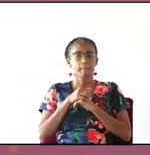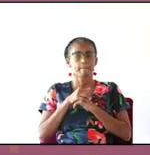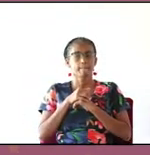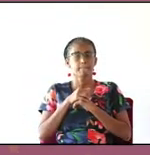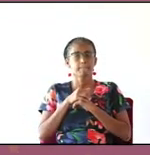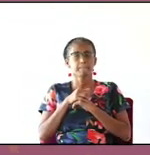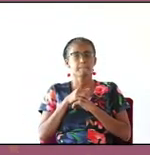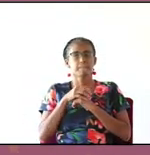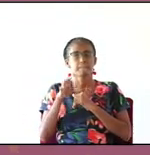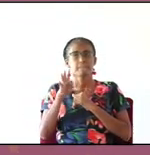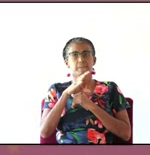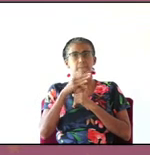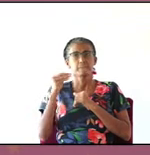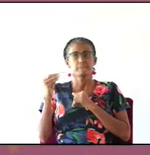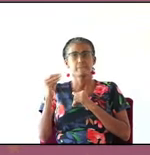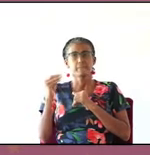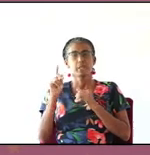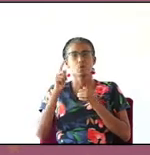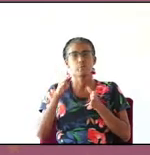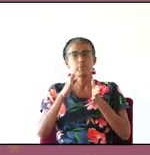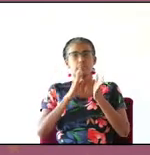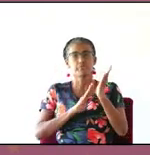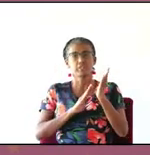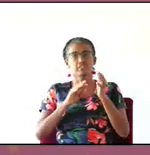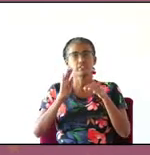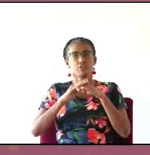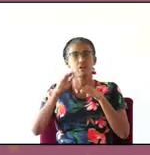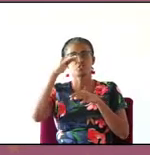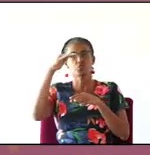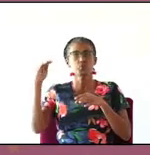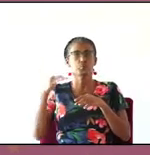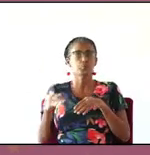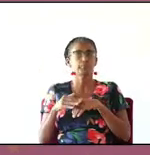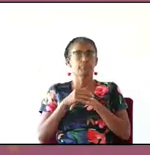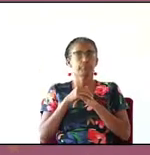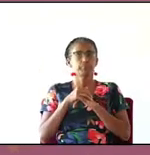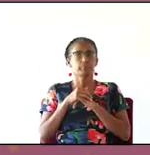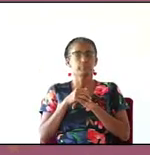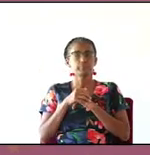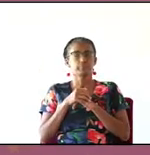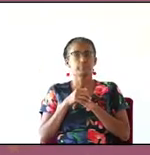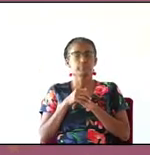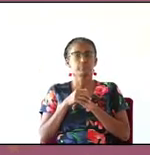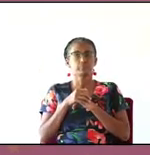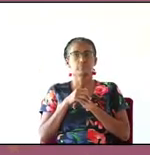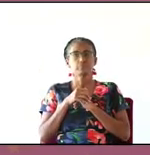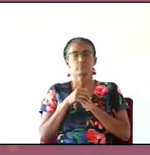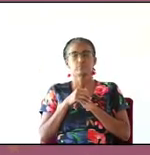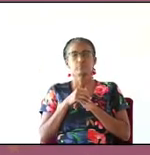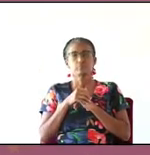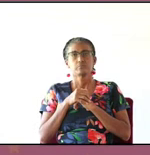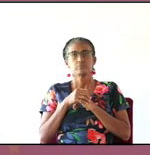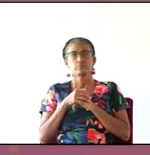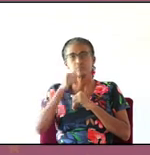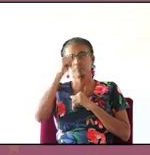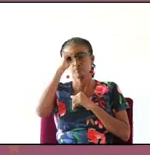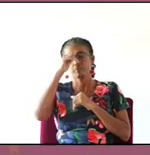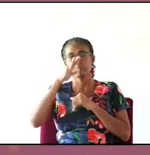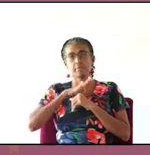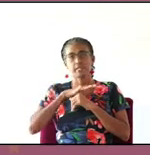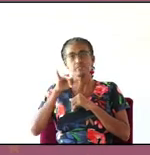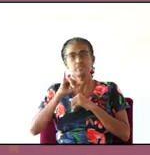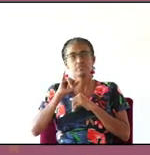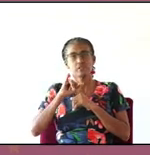PhD, and she'll be presenting on that. This is her areas of expertise as well, and I'm sure the ladies are looking forward to that. Men's are at the same